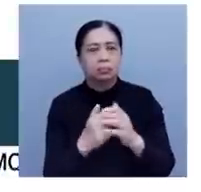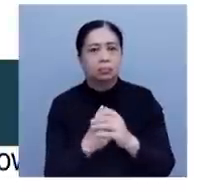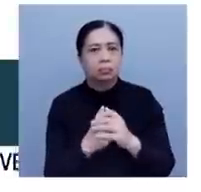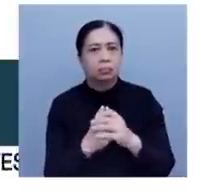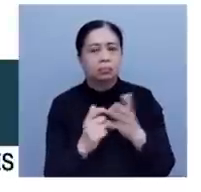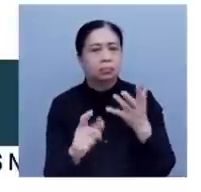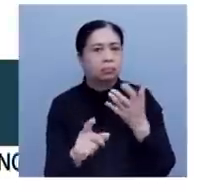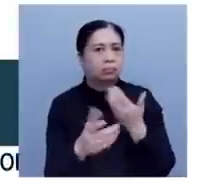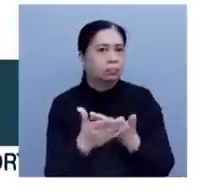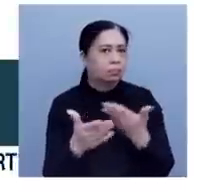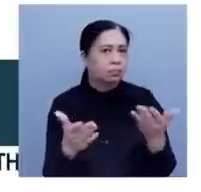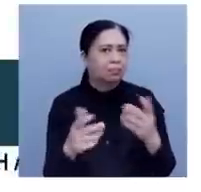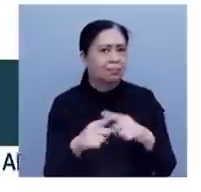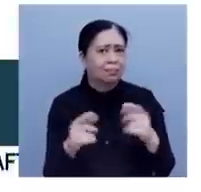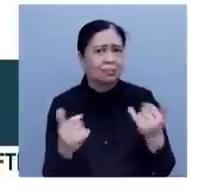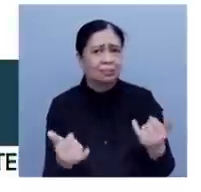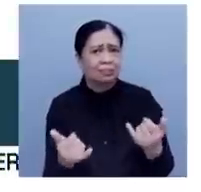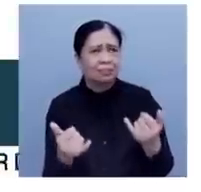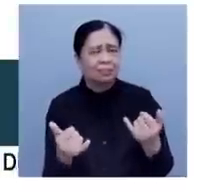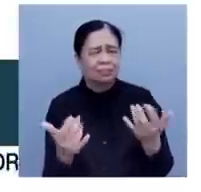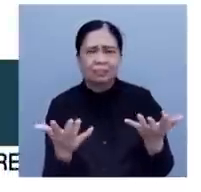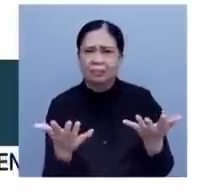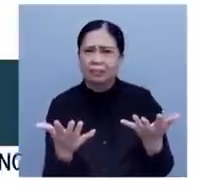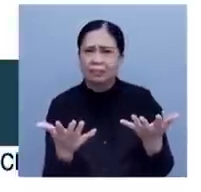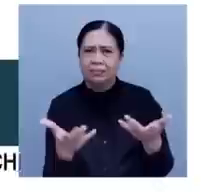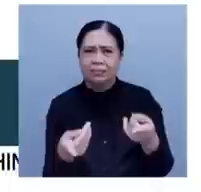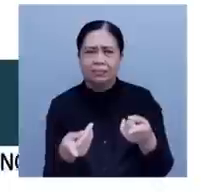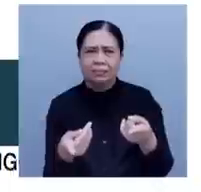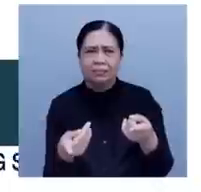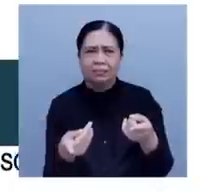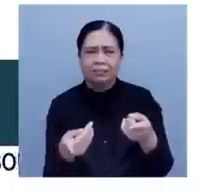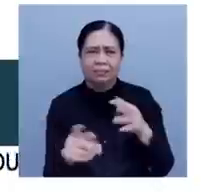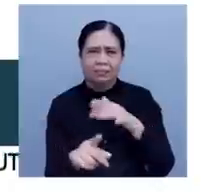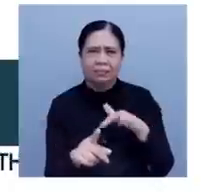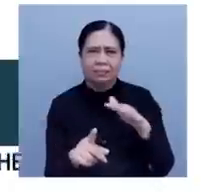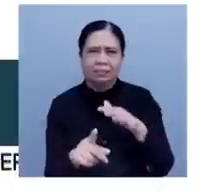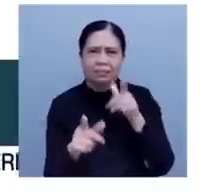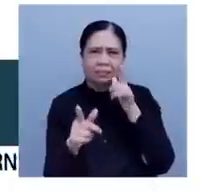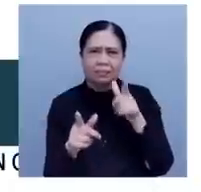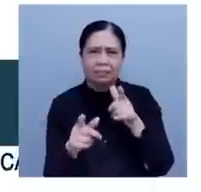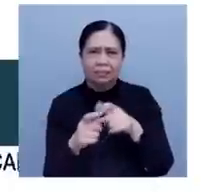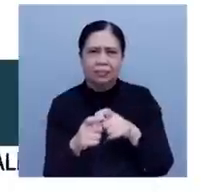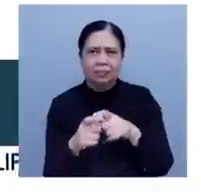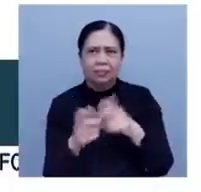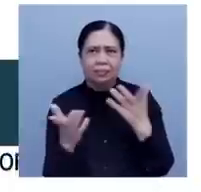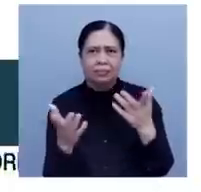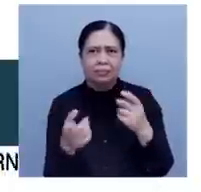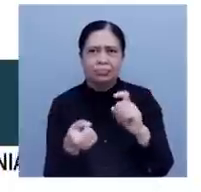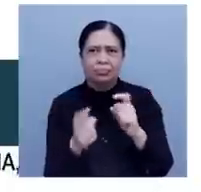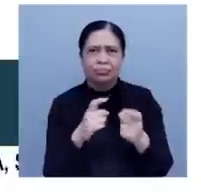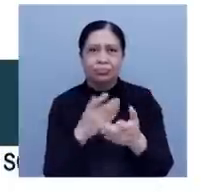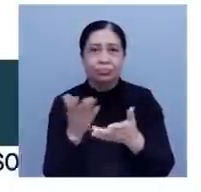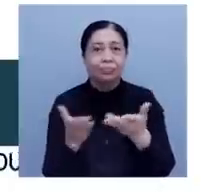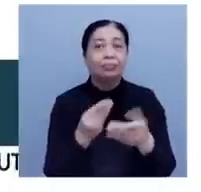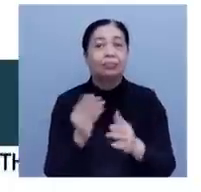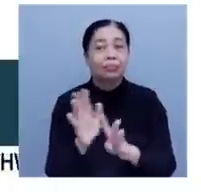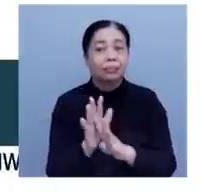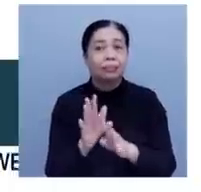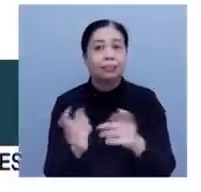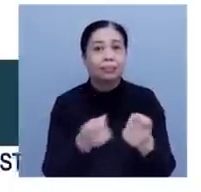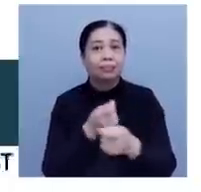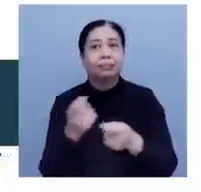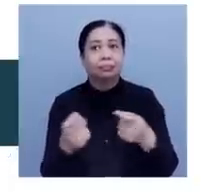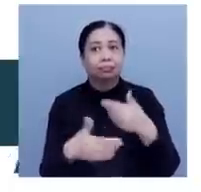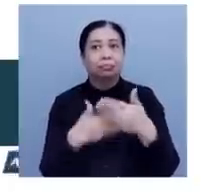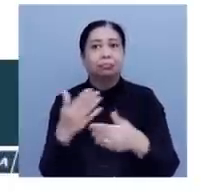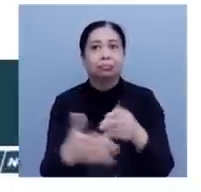in our country. But right now, the way it's going, it's like it's a transactional thing that's happening now